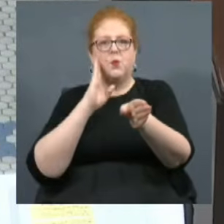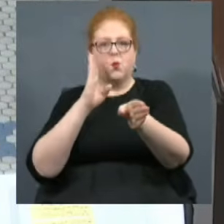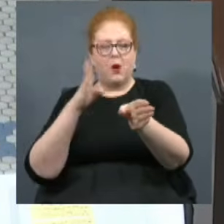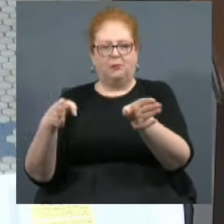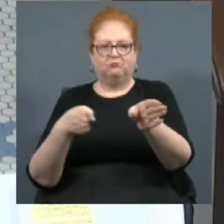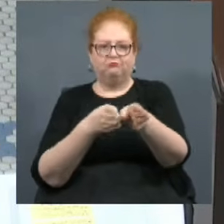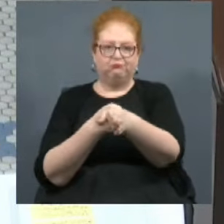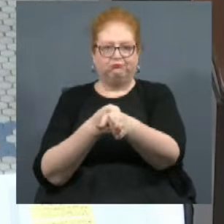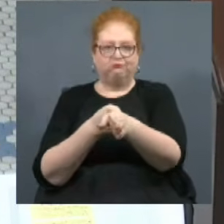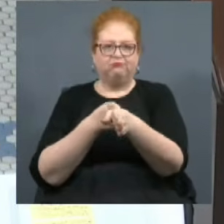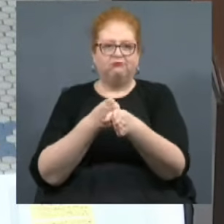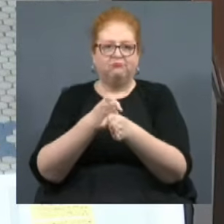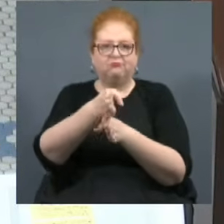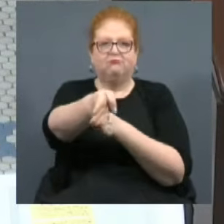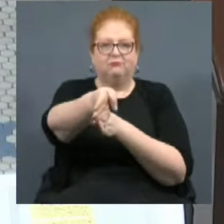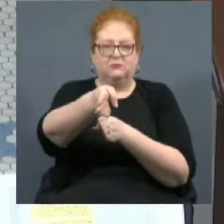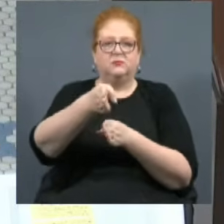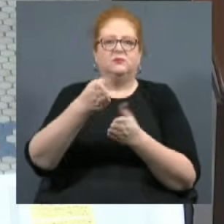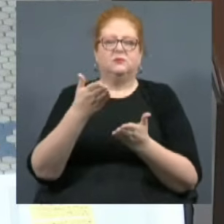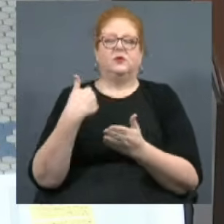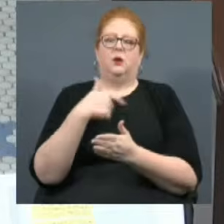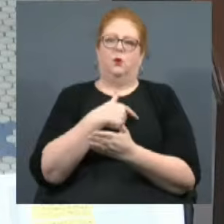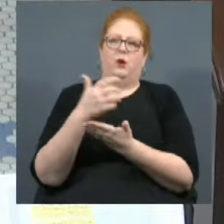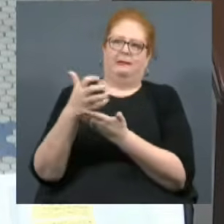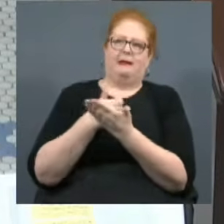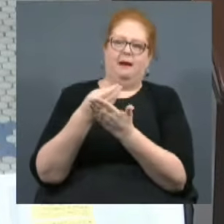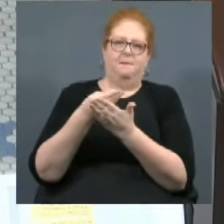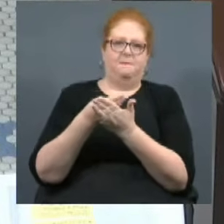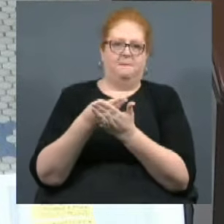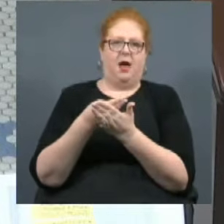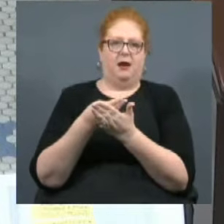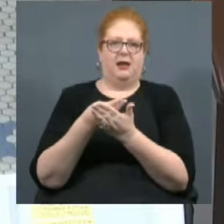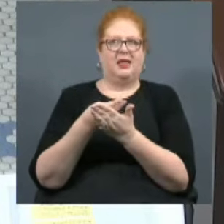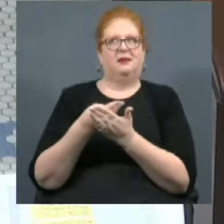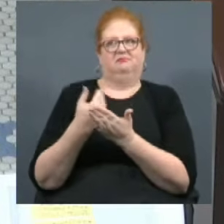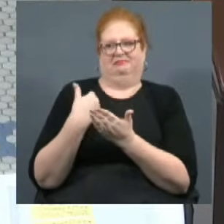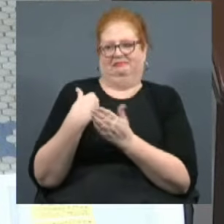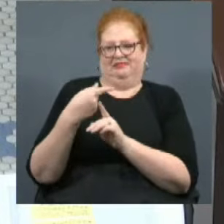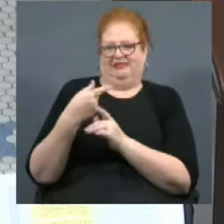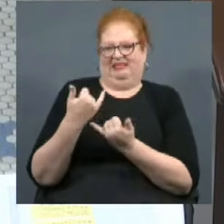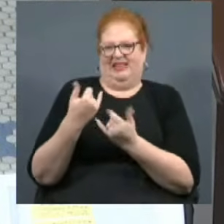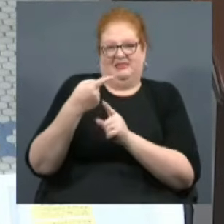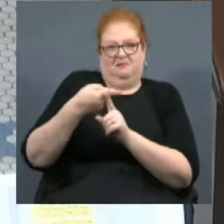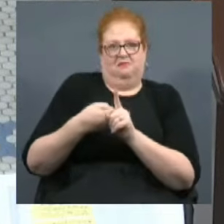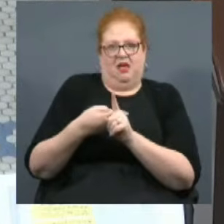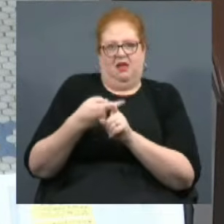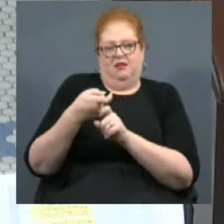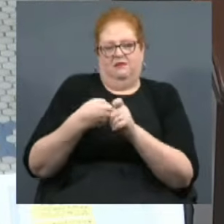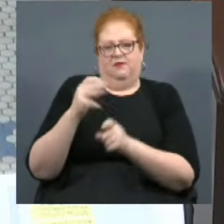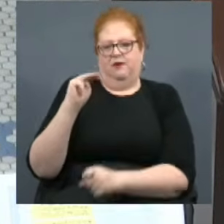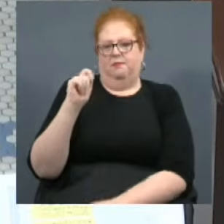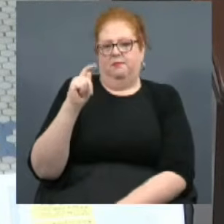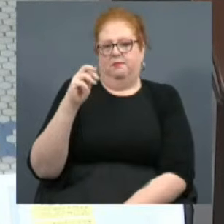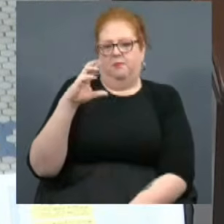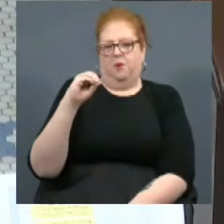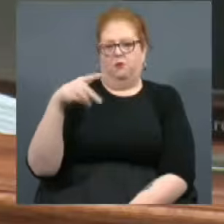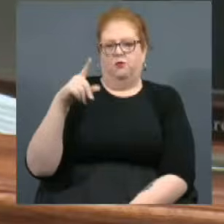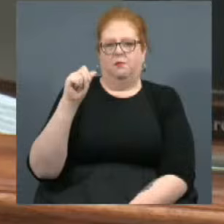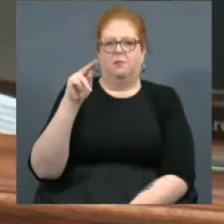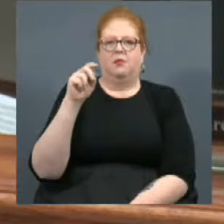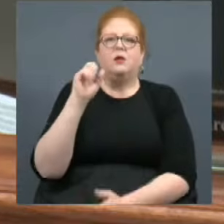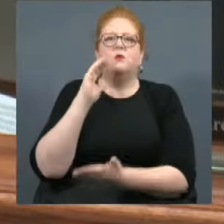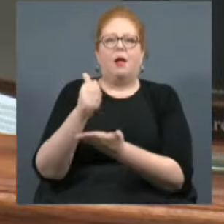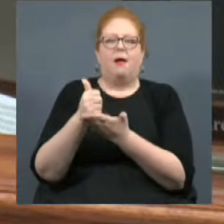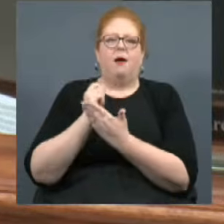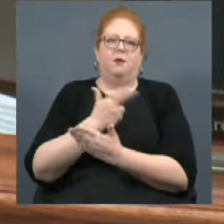money earlier this month from Metro Plan. So we're going to do some improvements that's going to improve safety there.